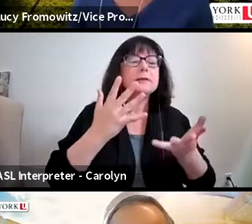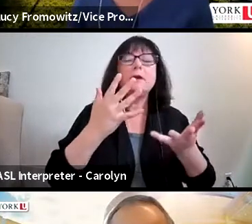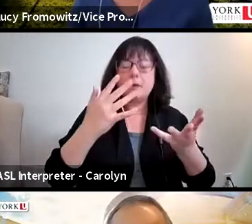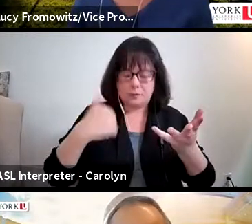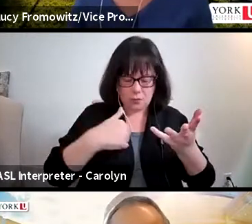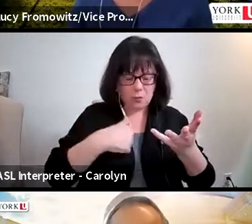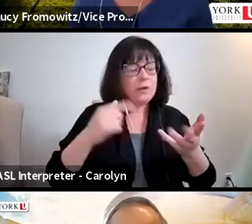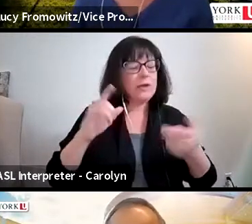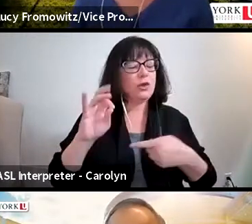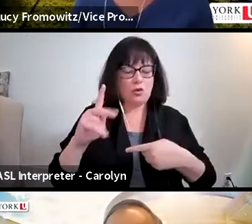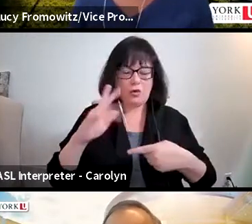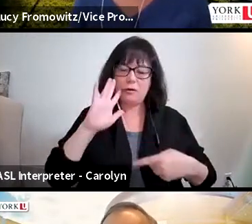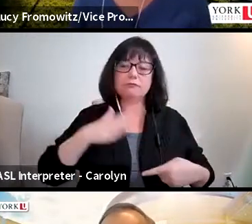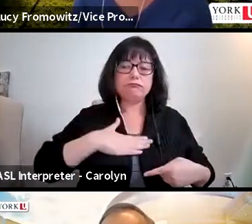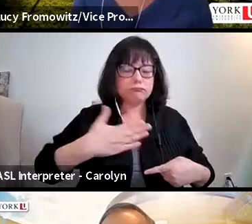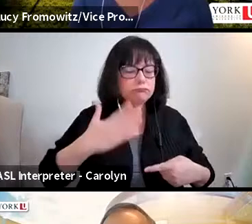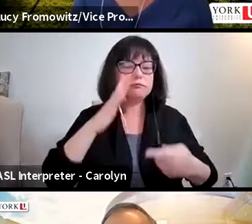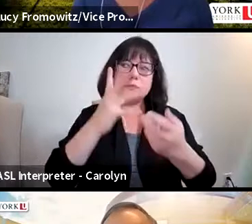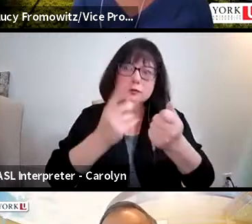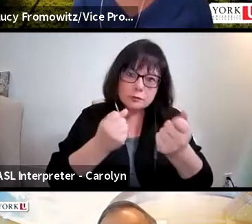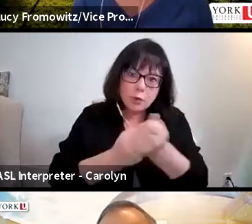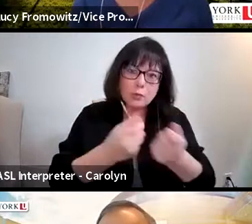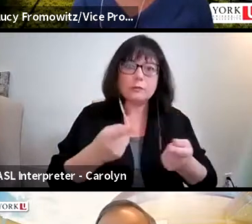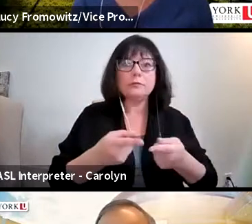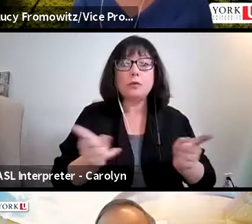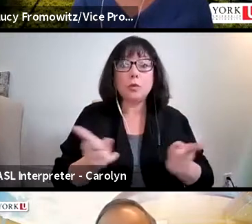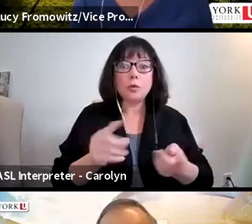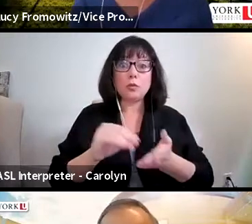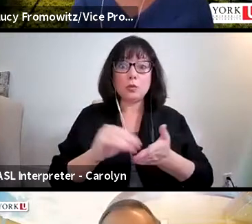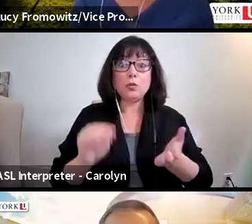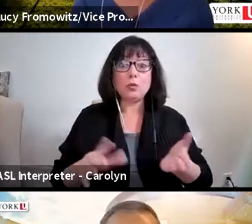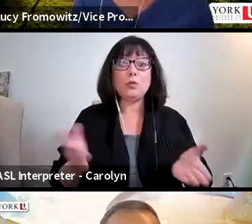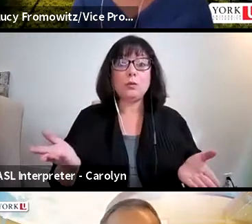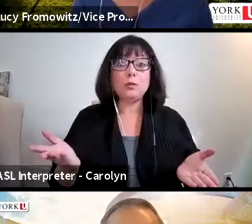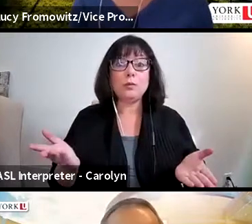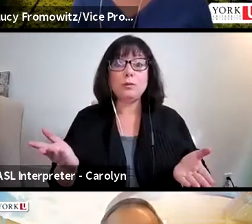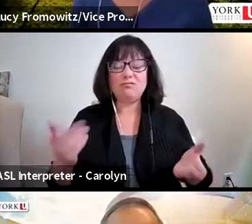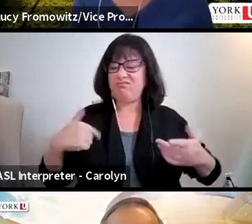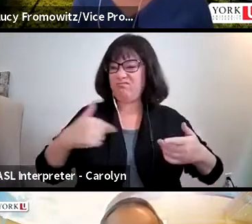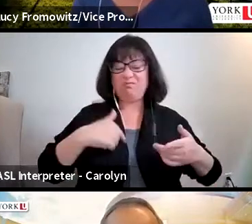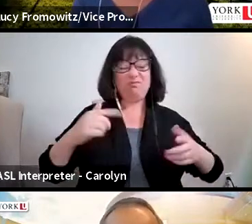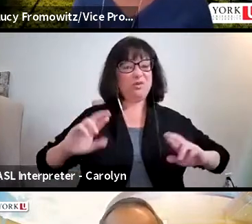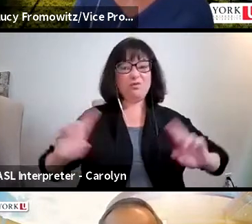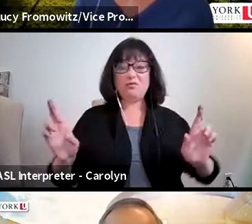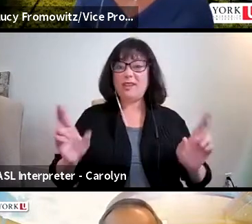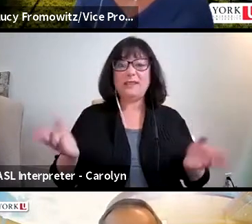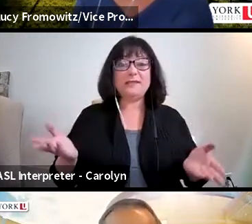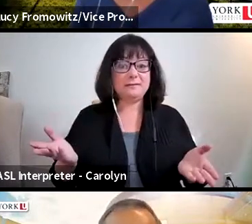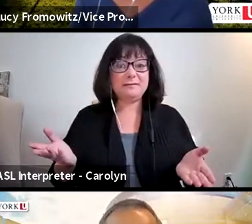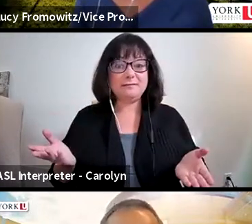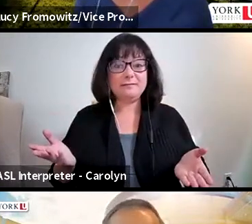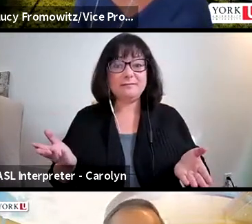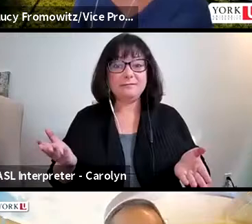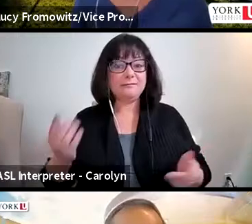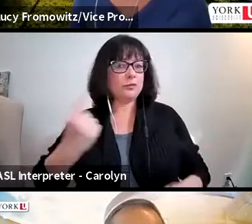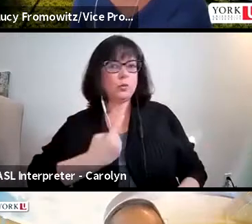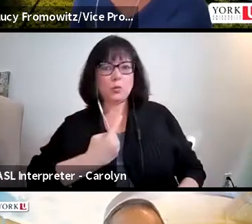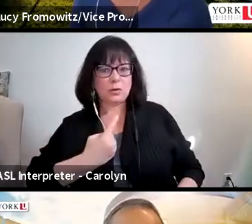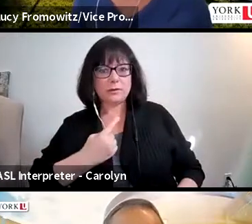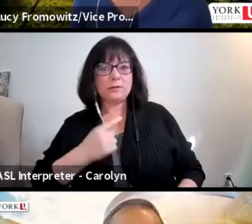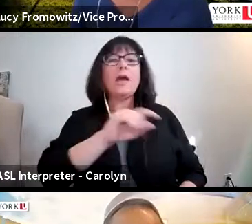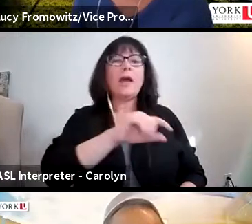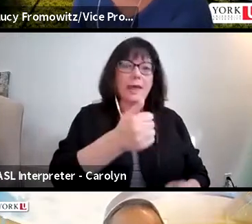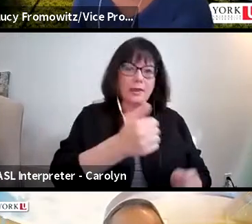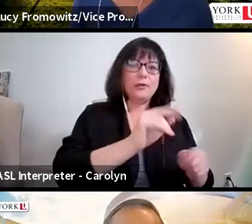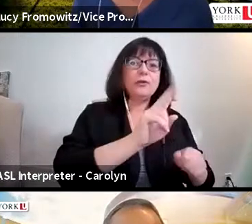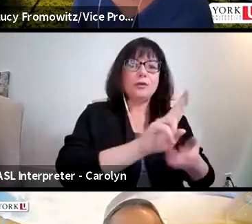plan, and we continue to press along with other university presidents, the governments, to try